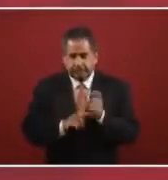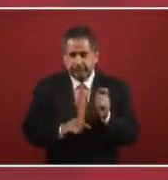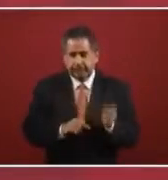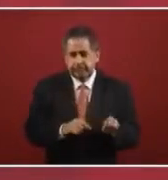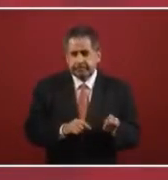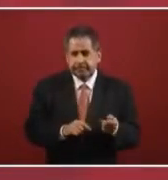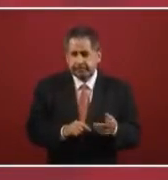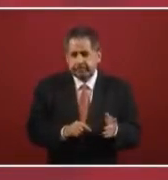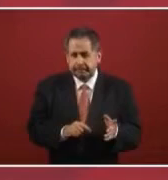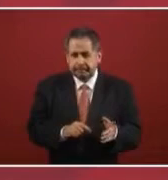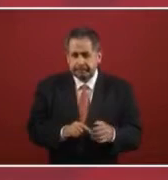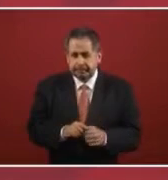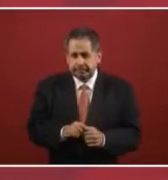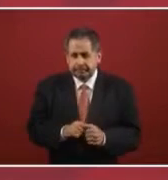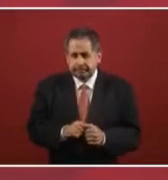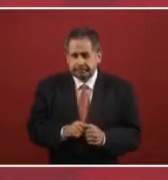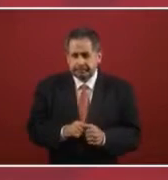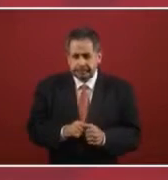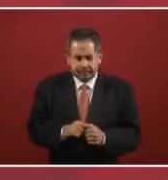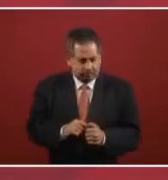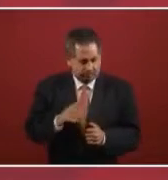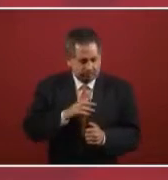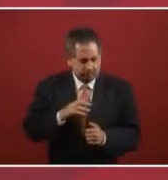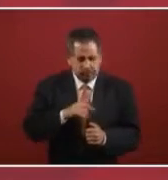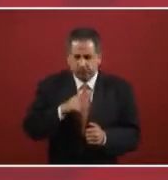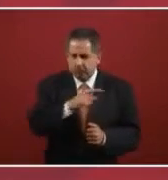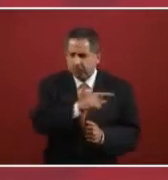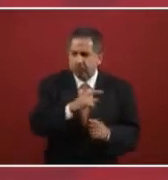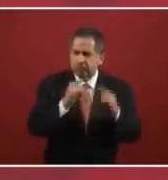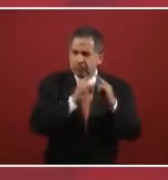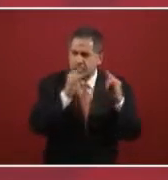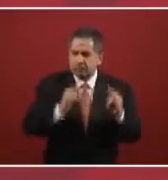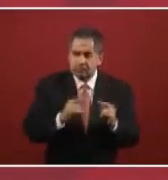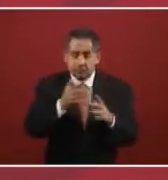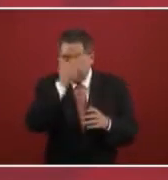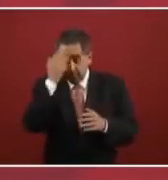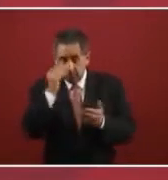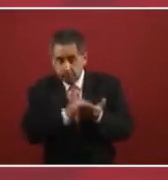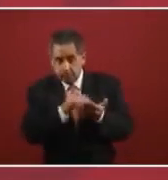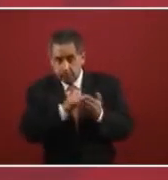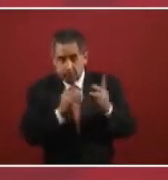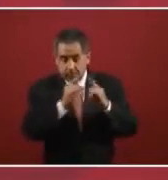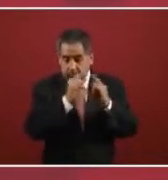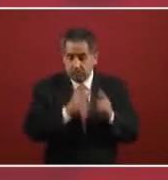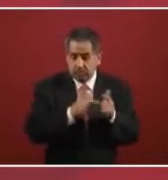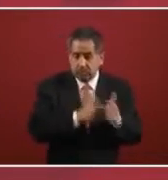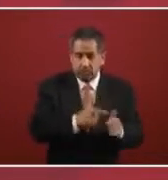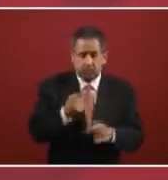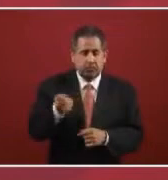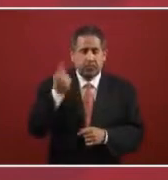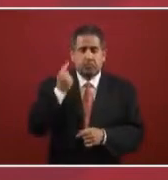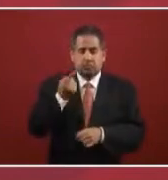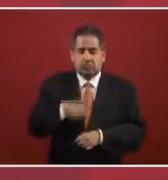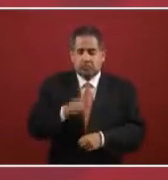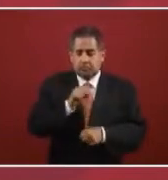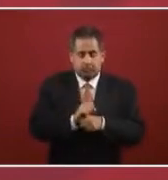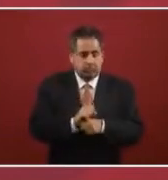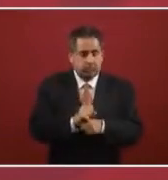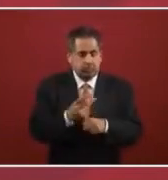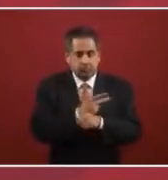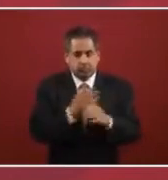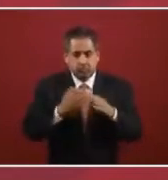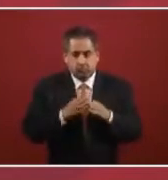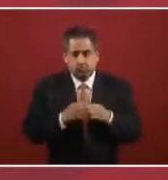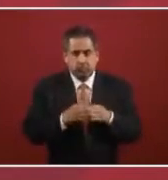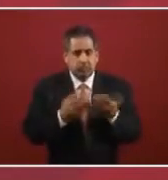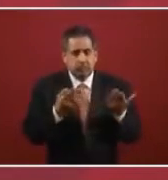you discovered hubo un plantón, There no sé was- si continúa, there was a la situation semana pasada, last week